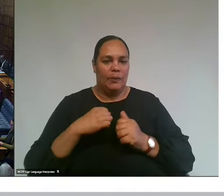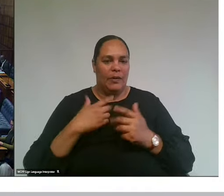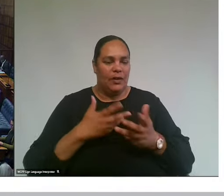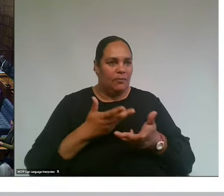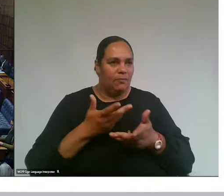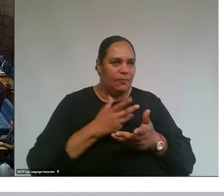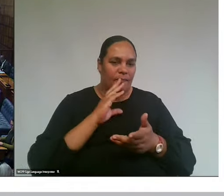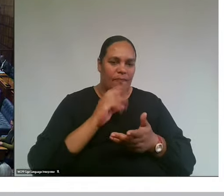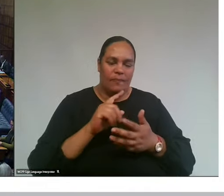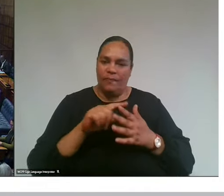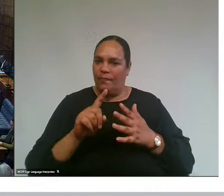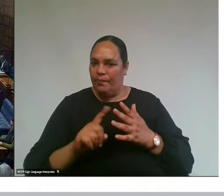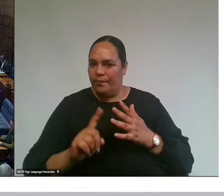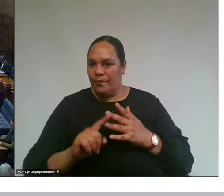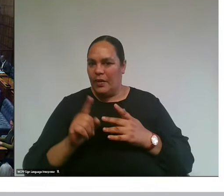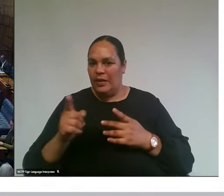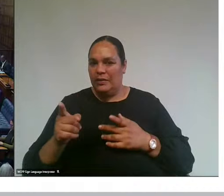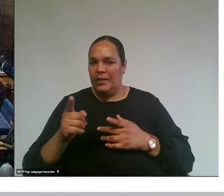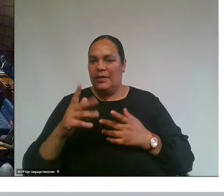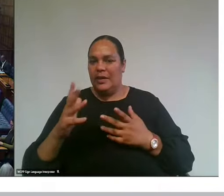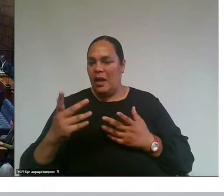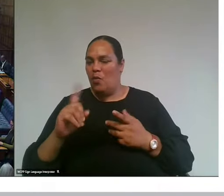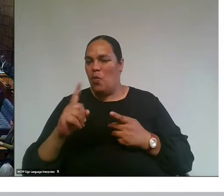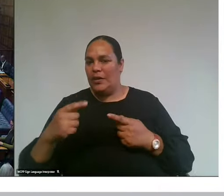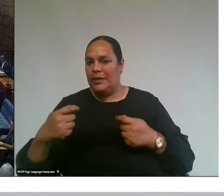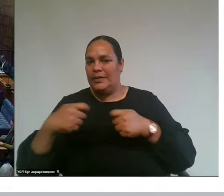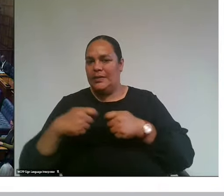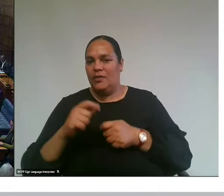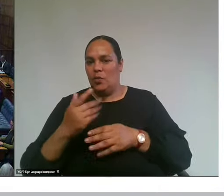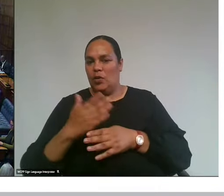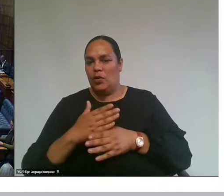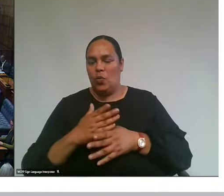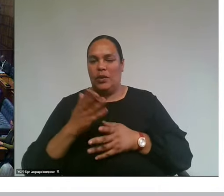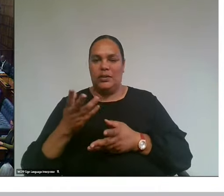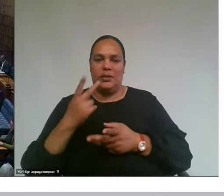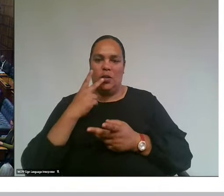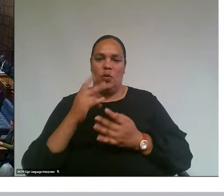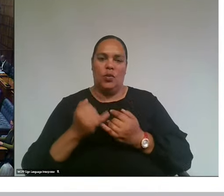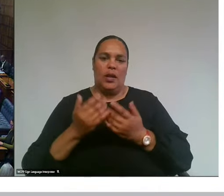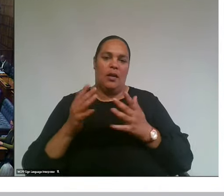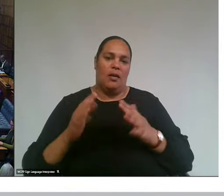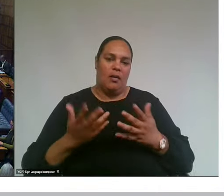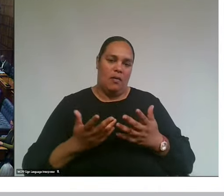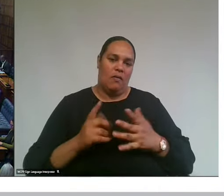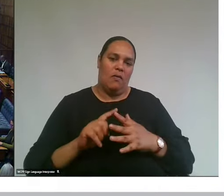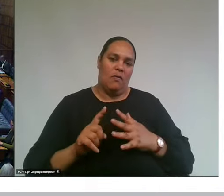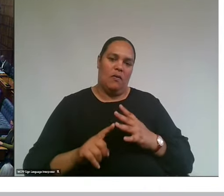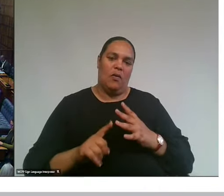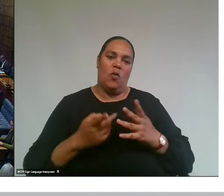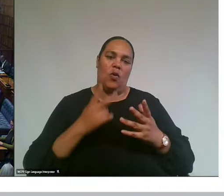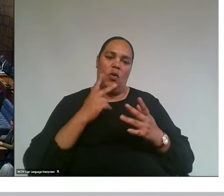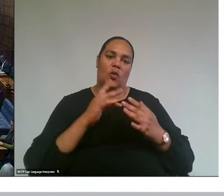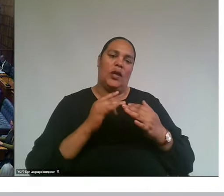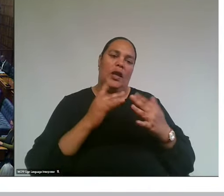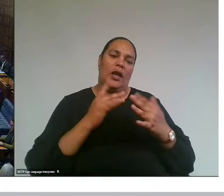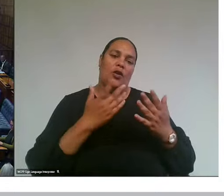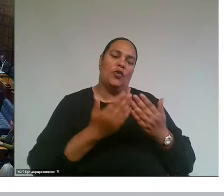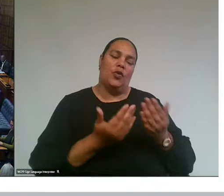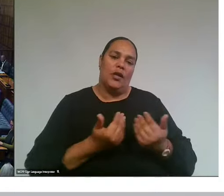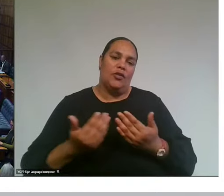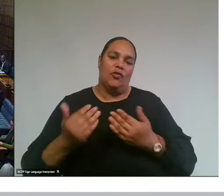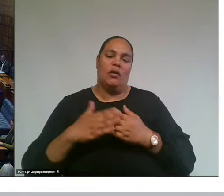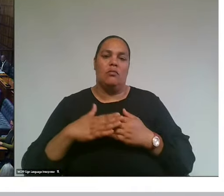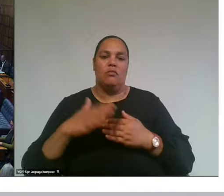said you know attack incentive that works this is the way it looks uh this is the way in which you can attract